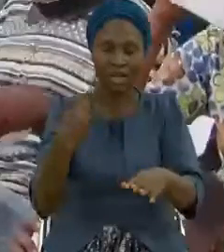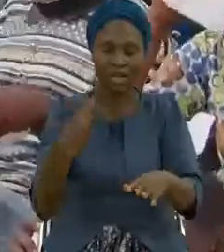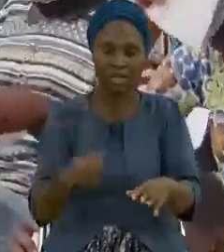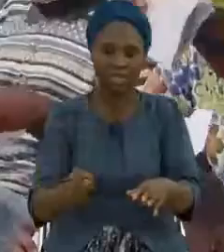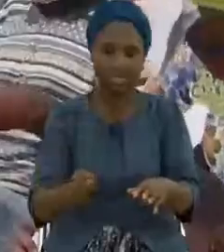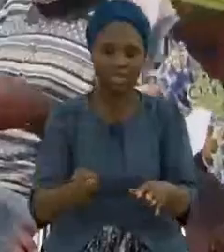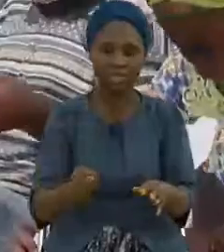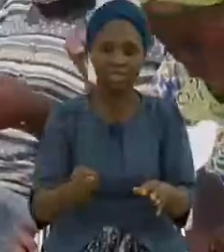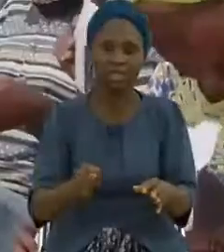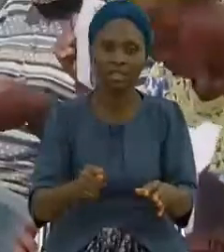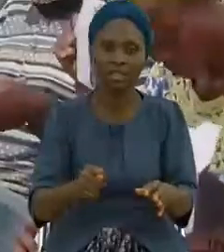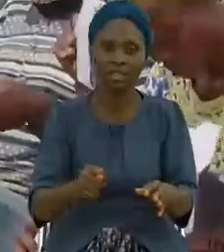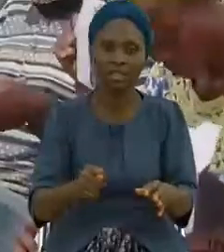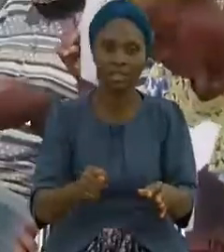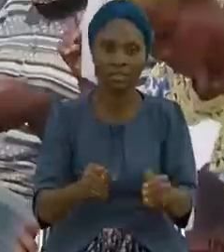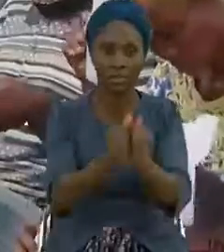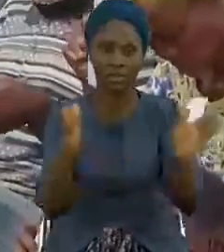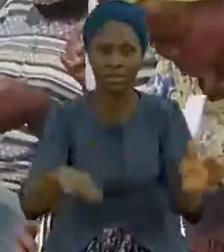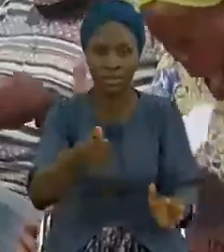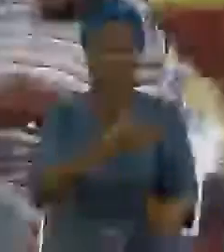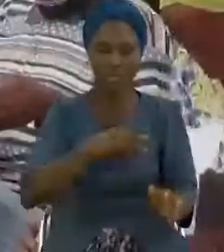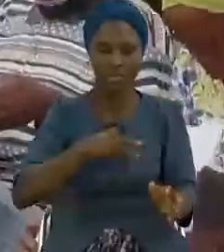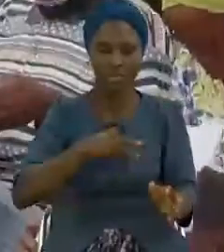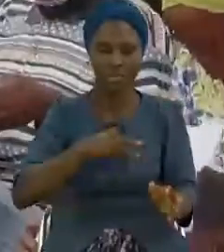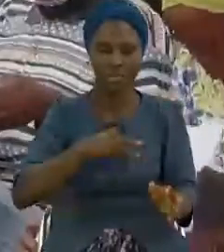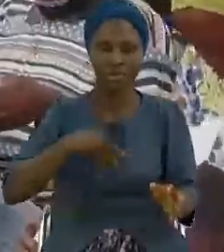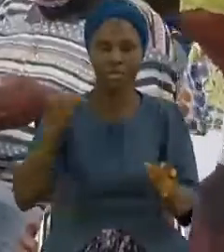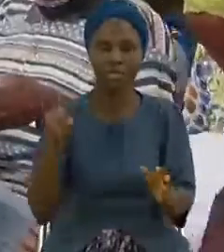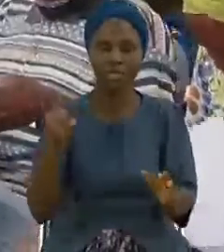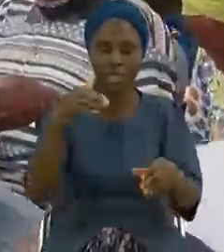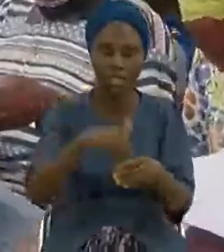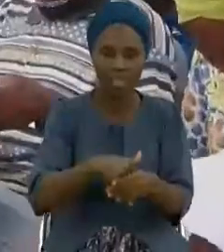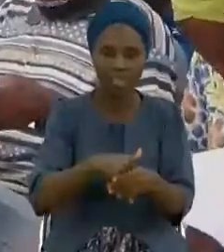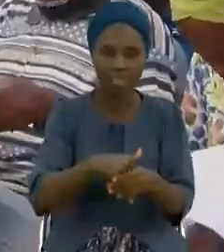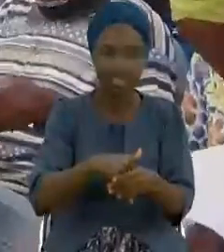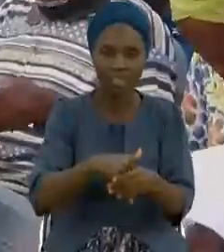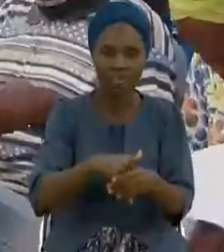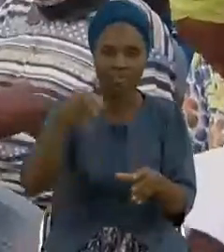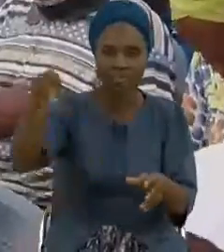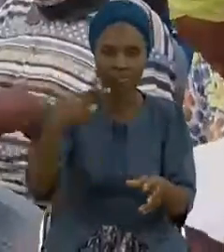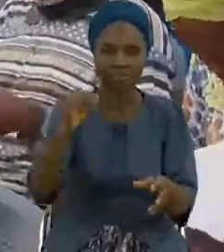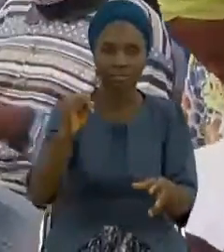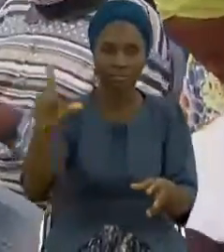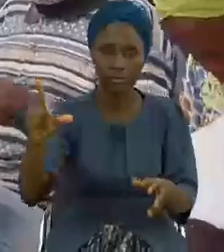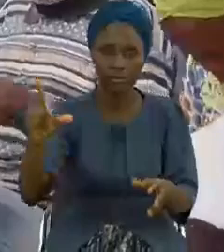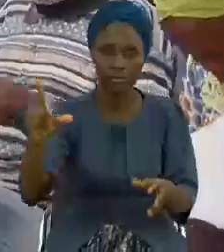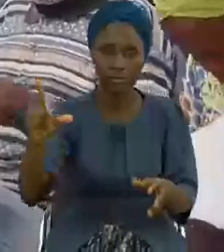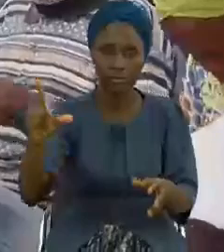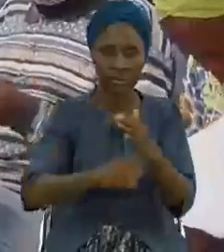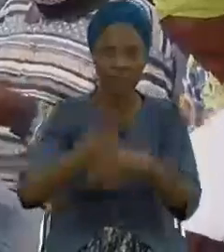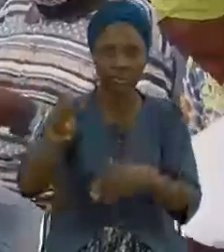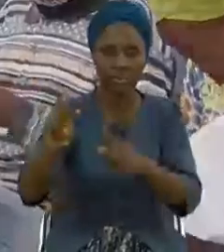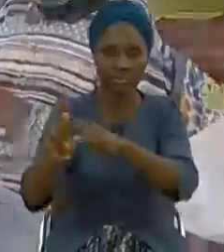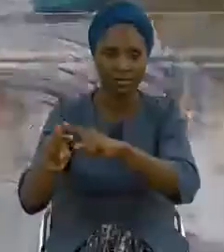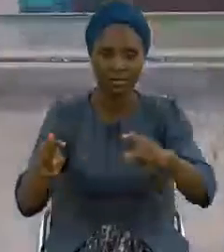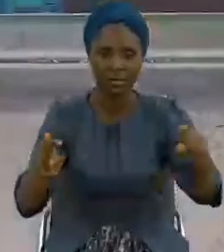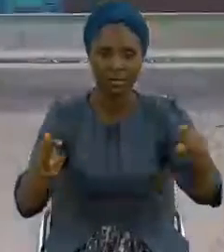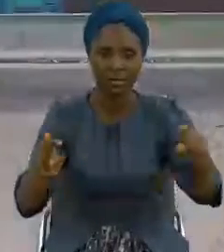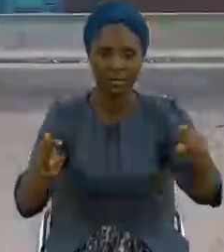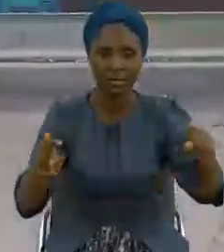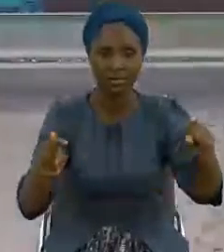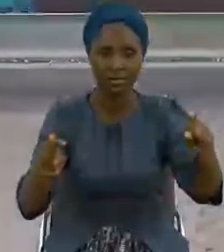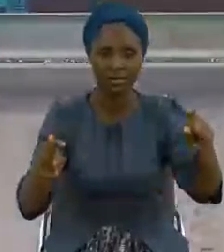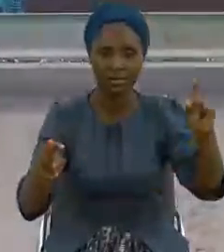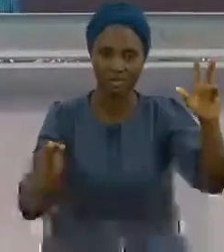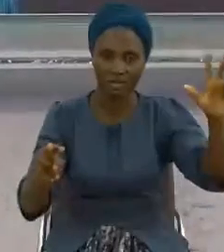chapter 2, reading from verse 3. Philippians chapter 2, verse 3.